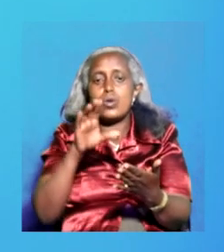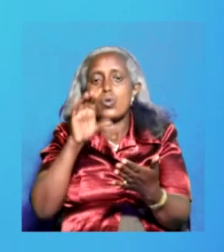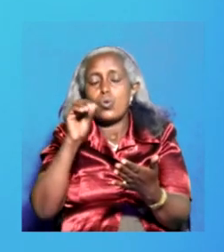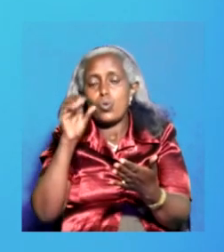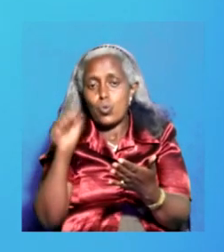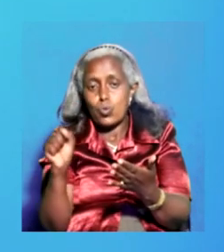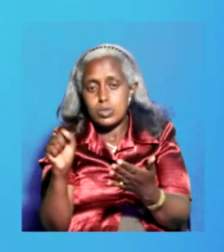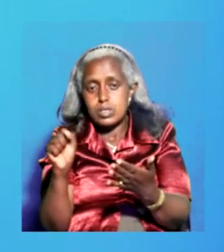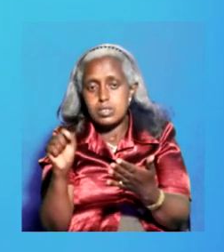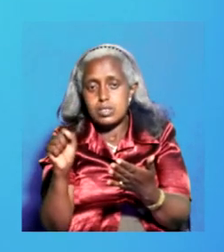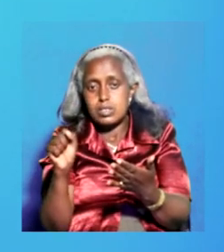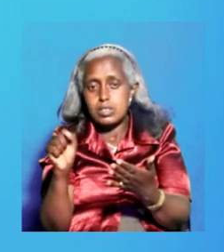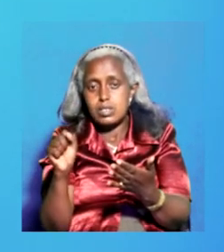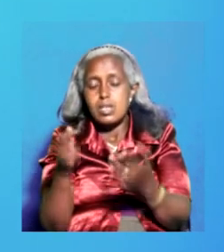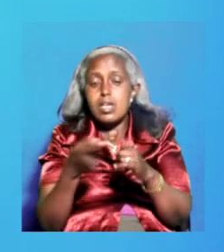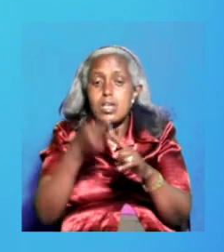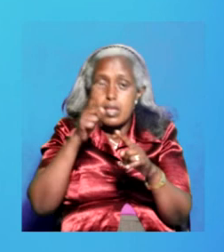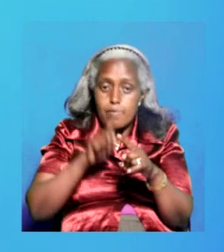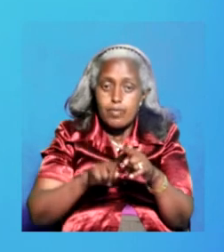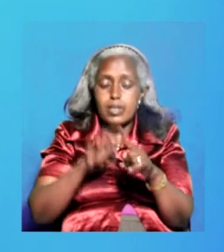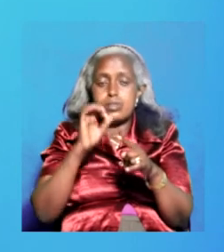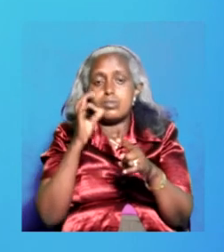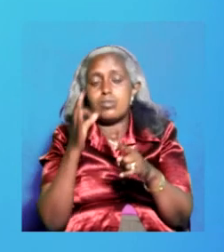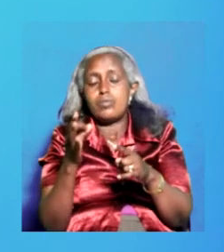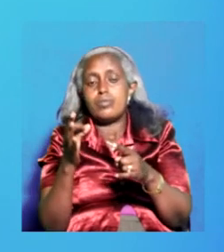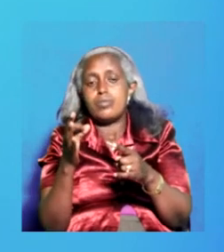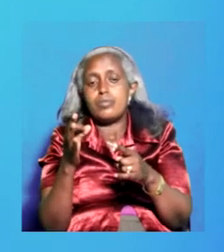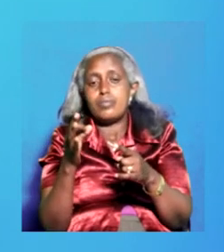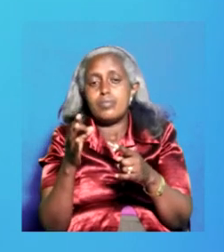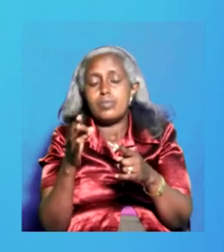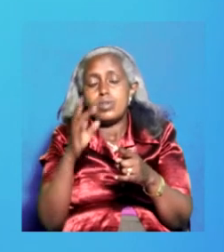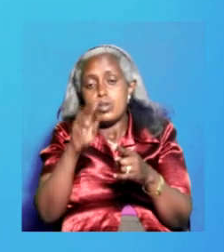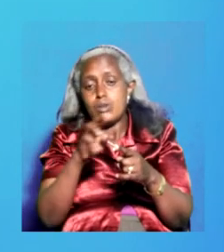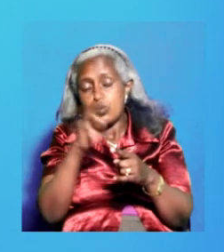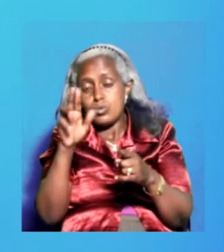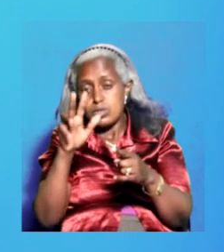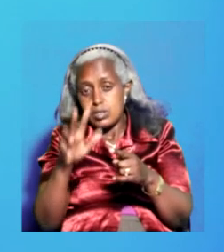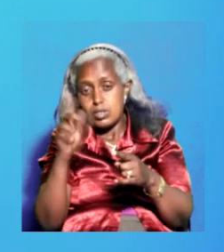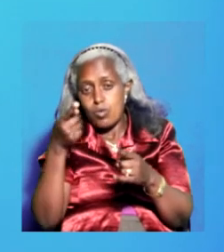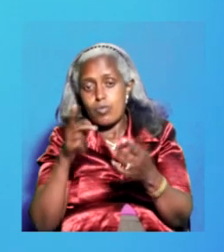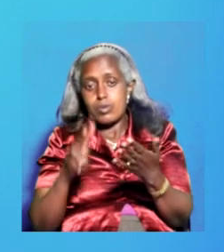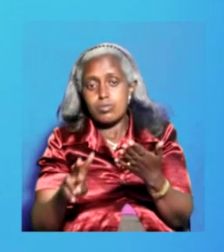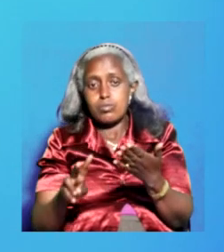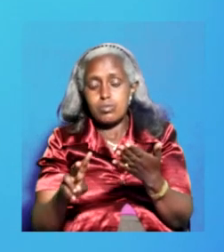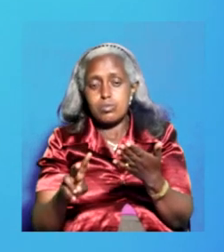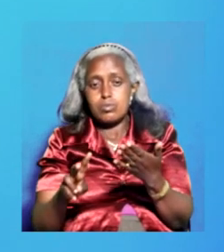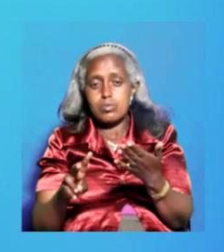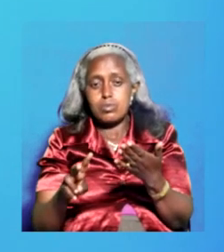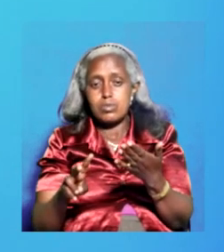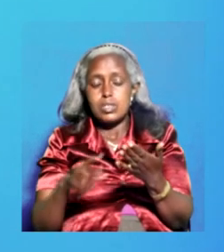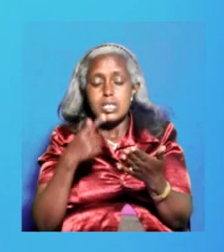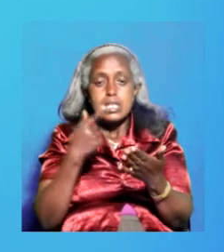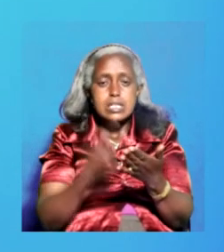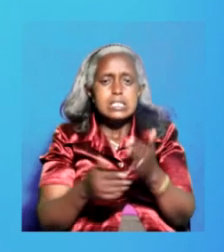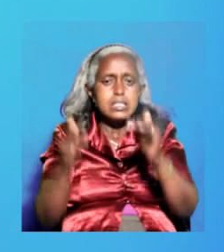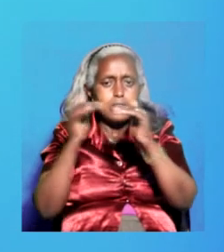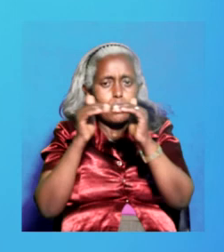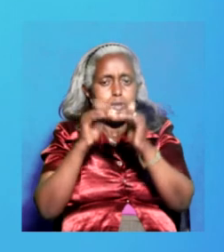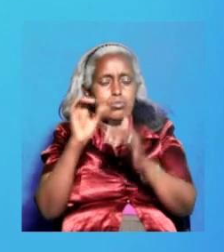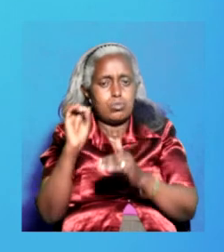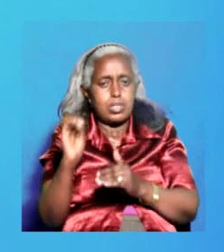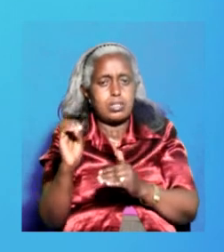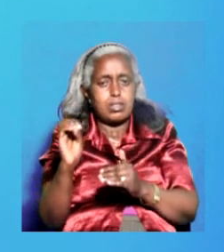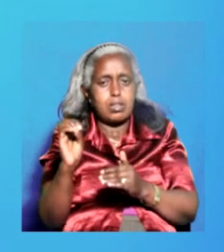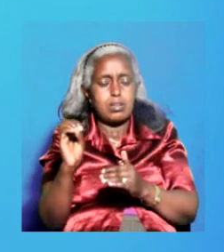cos inverse of root 3 over 2, this equal to theta, assumed